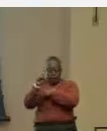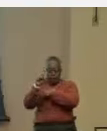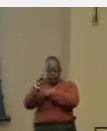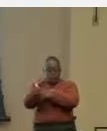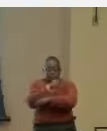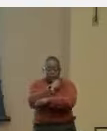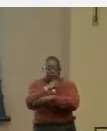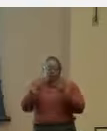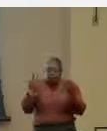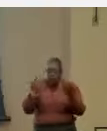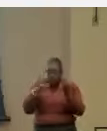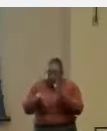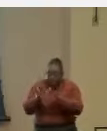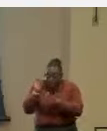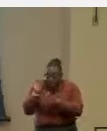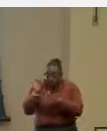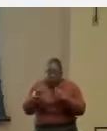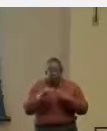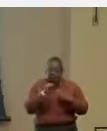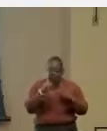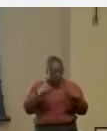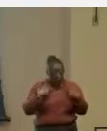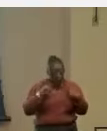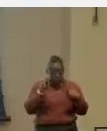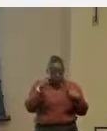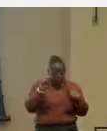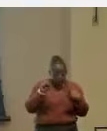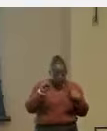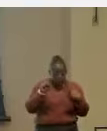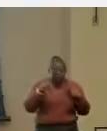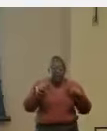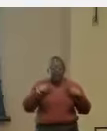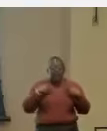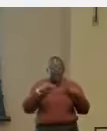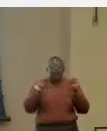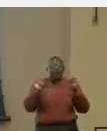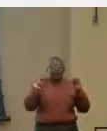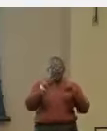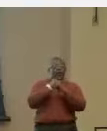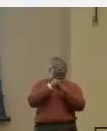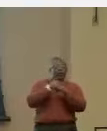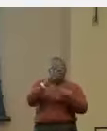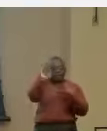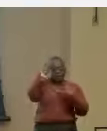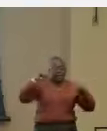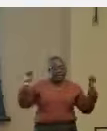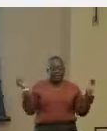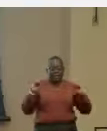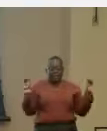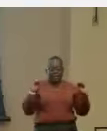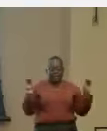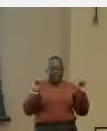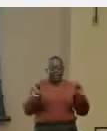Excellence turned out not only not to have lupus, but had no autoimmune disease at all.